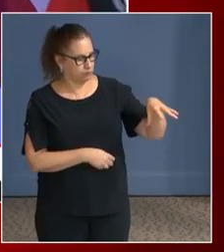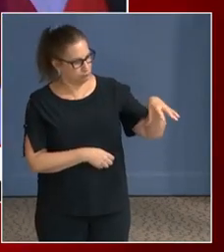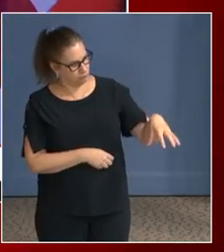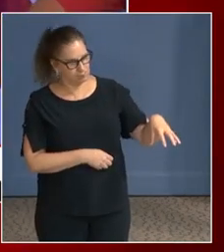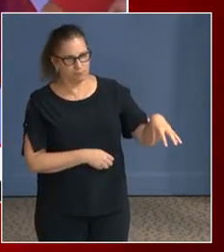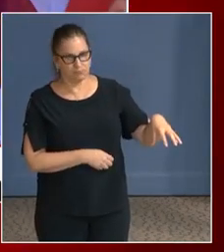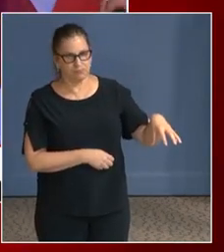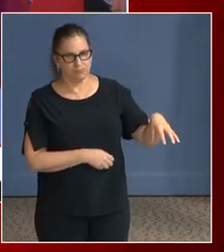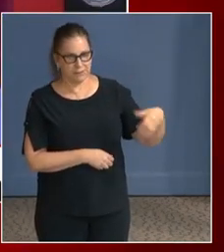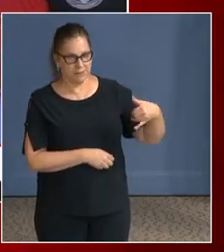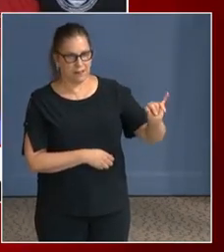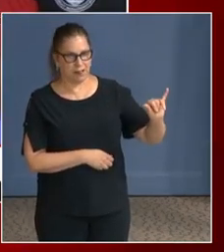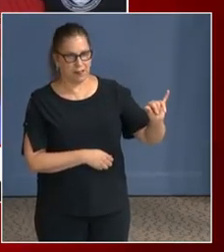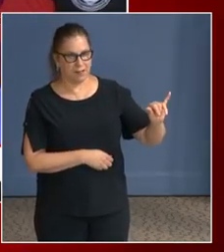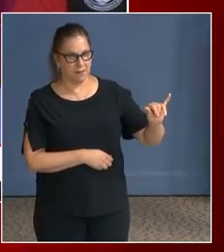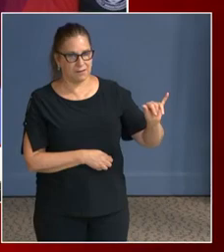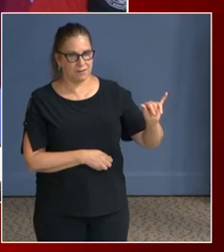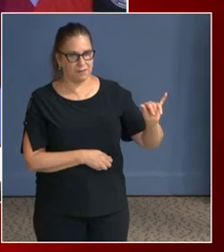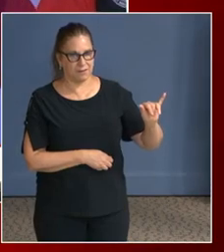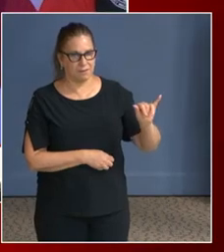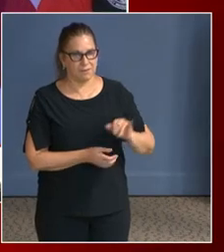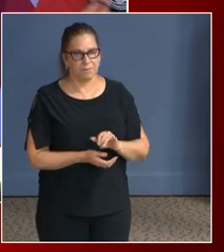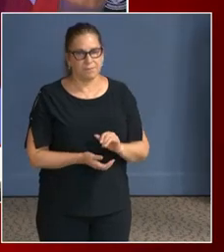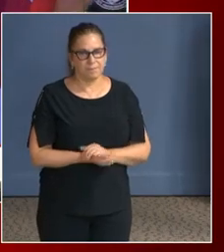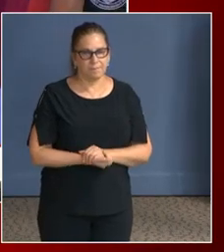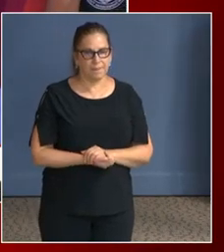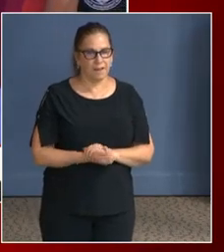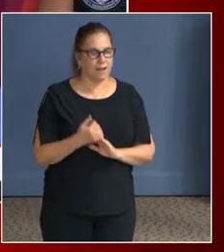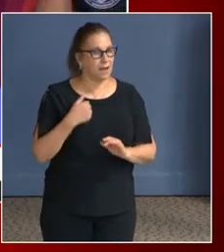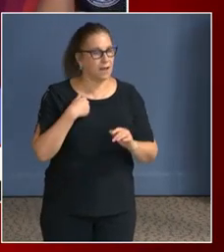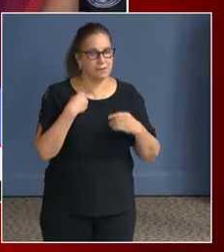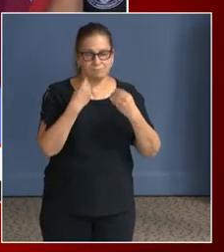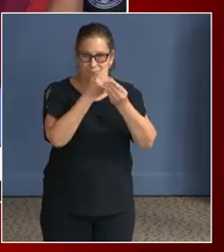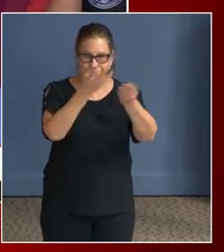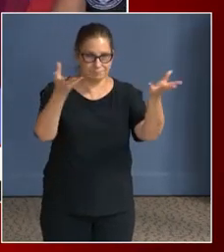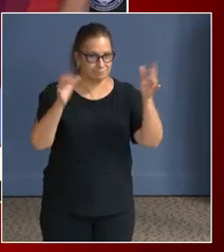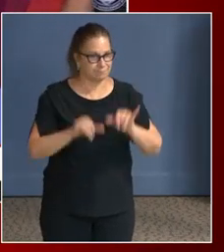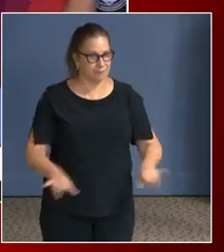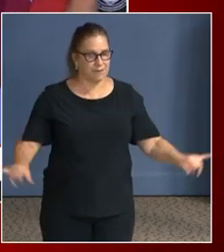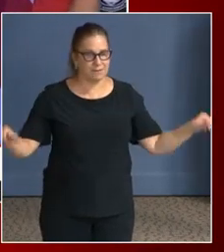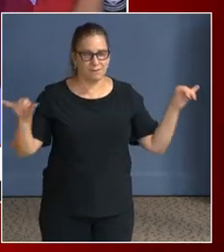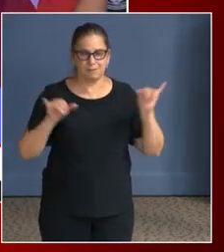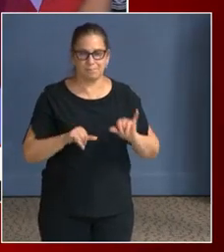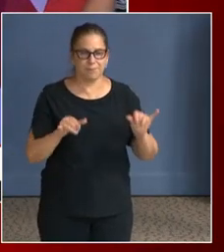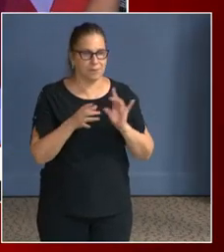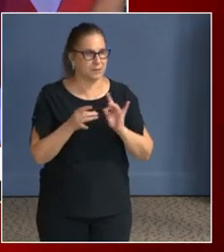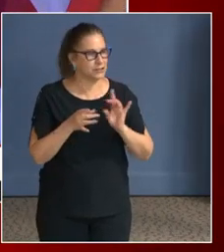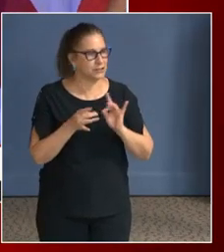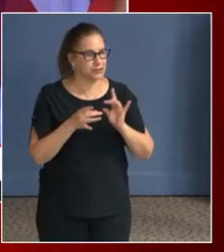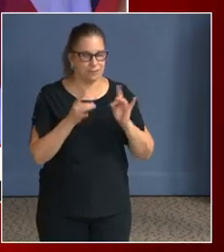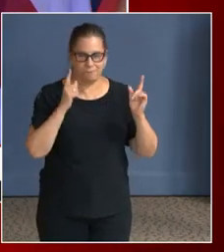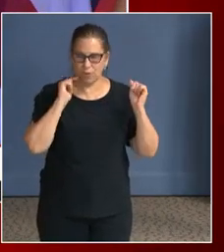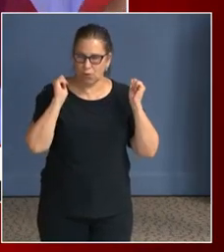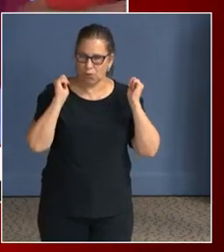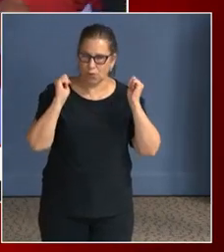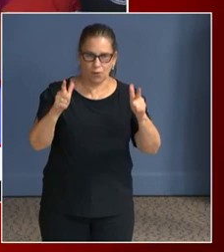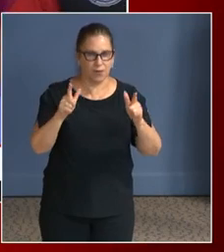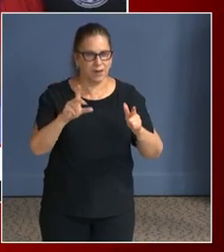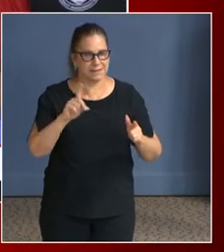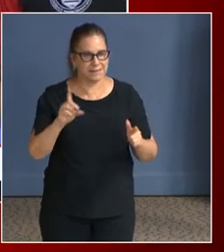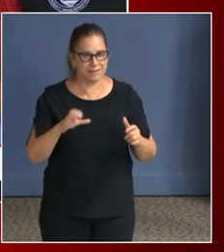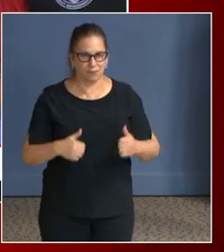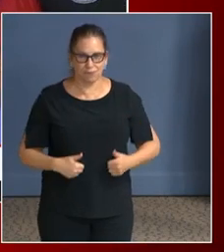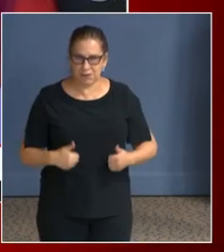are giving DC residents the same message about any of their outings for the holiday weekend. Ask yourself, do you need to be